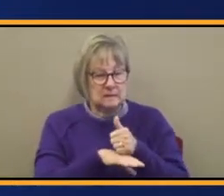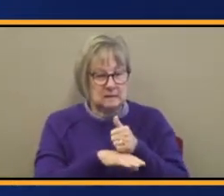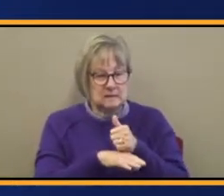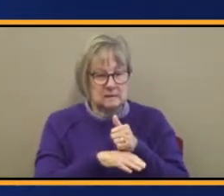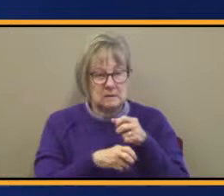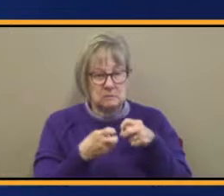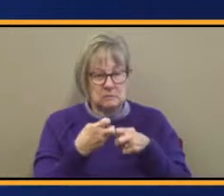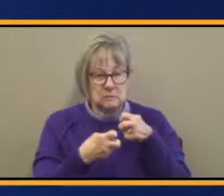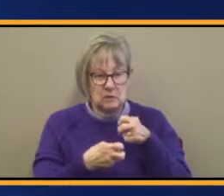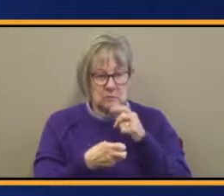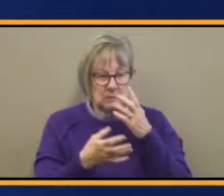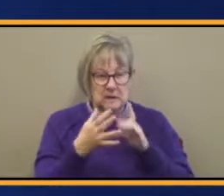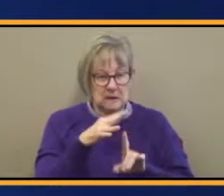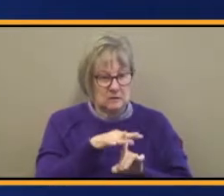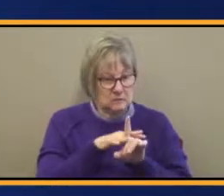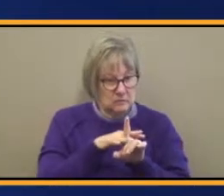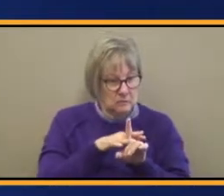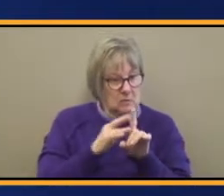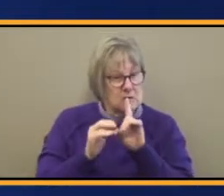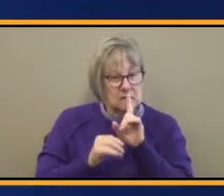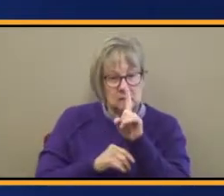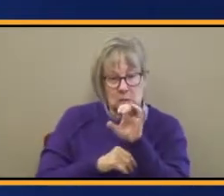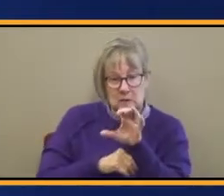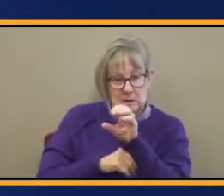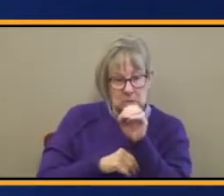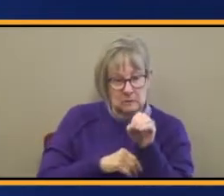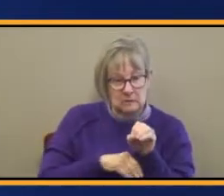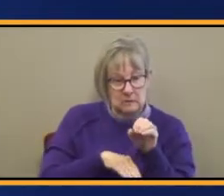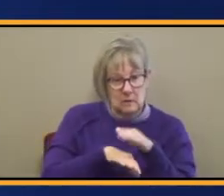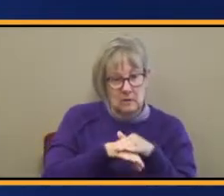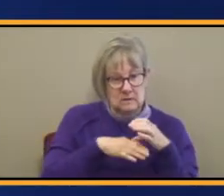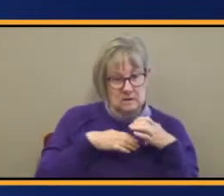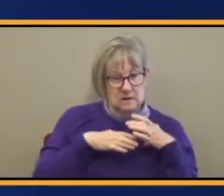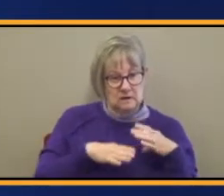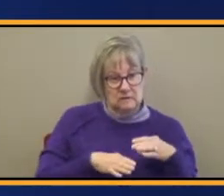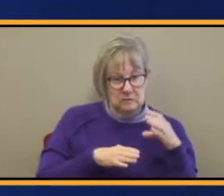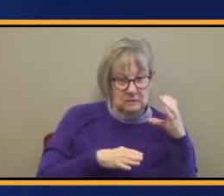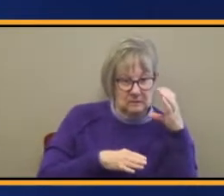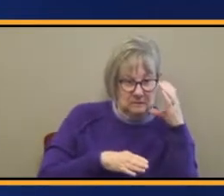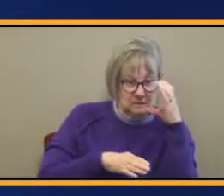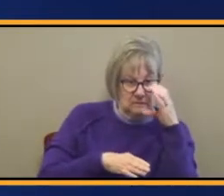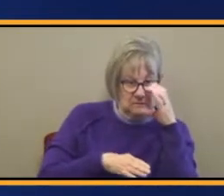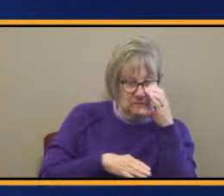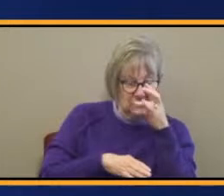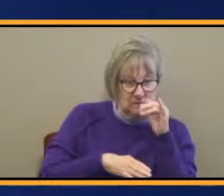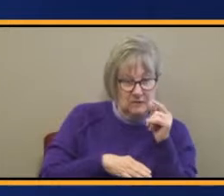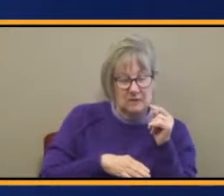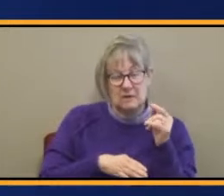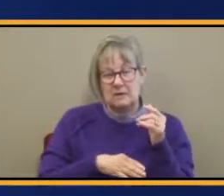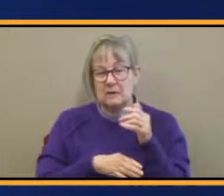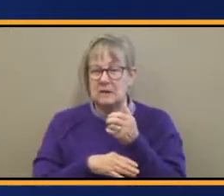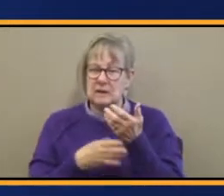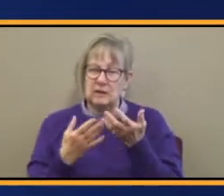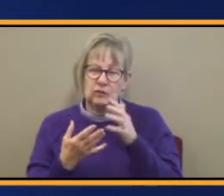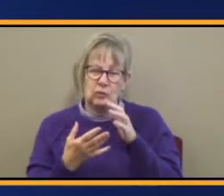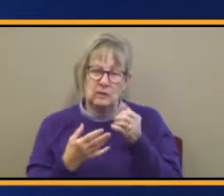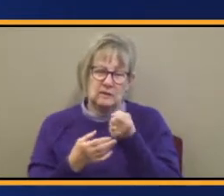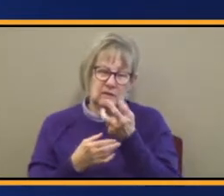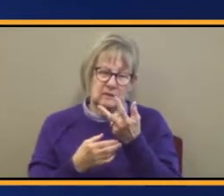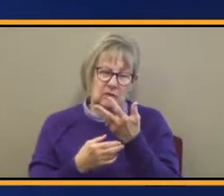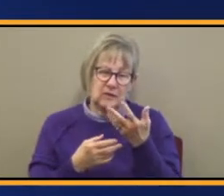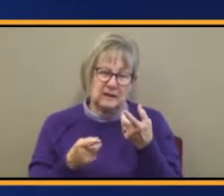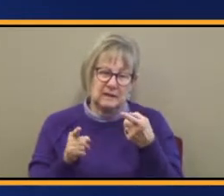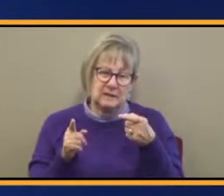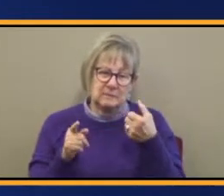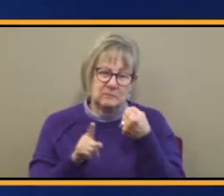surface? Or is it 100% on the customers, on the software? It's kind of several factors at once type of thing,